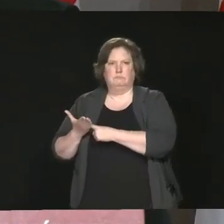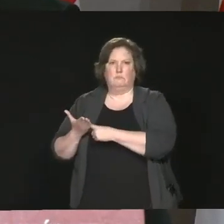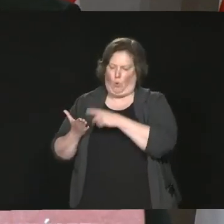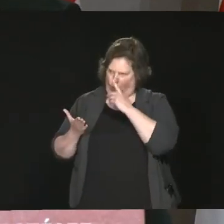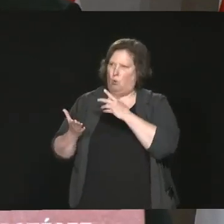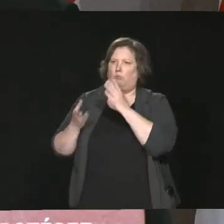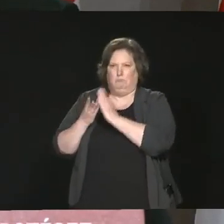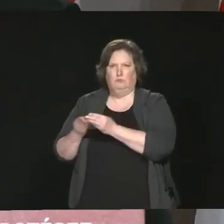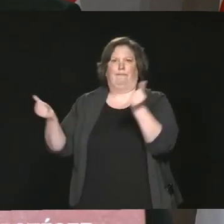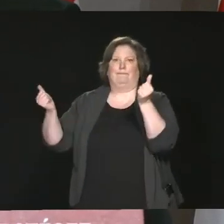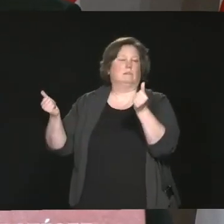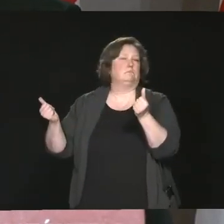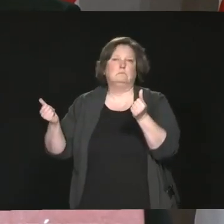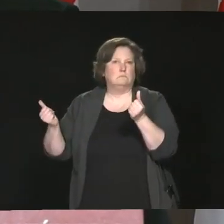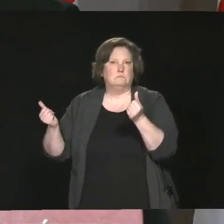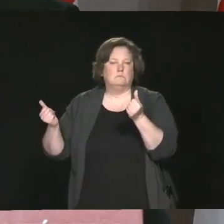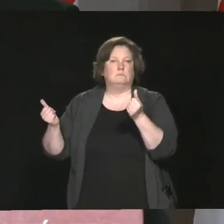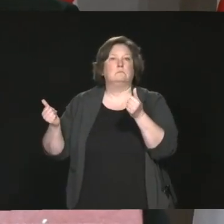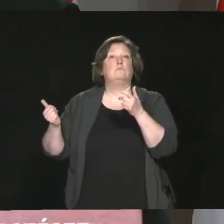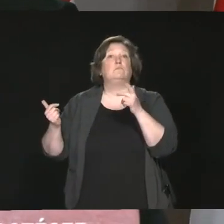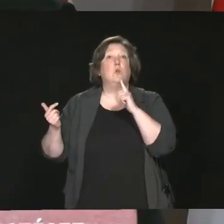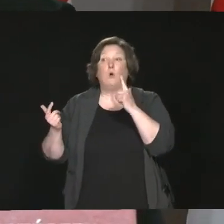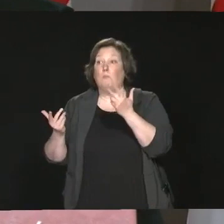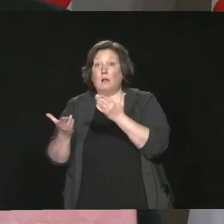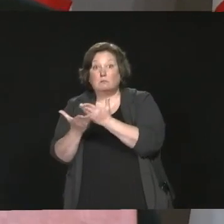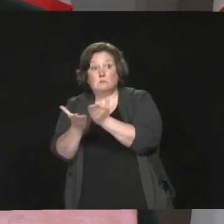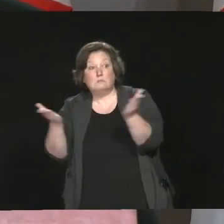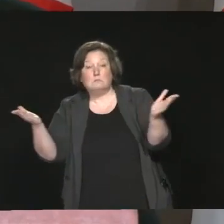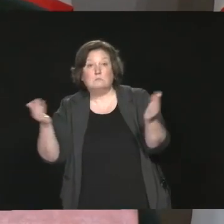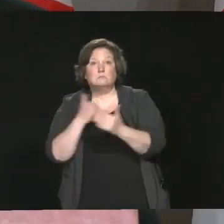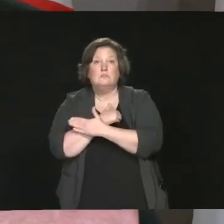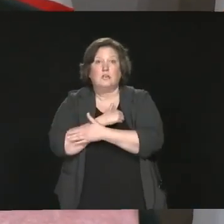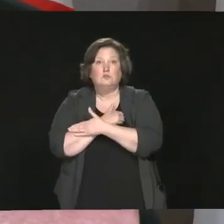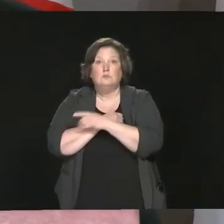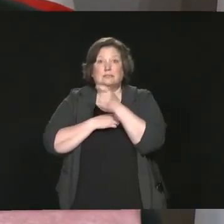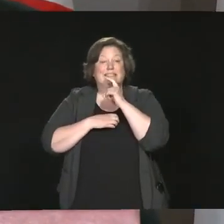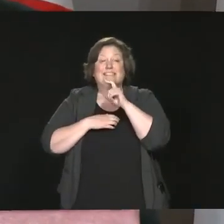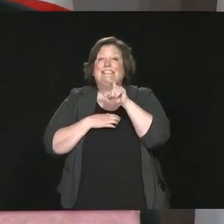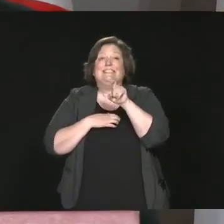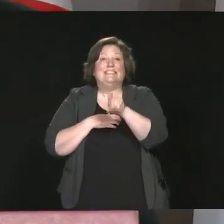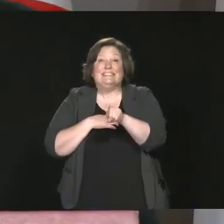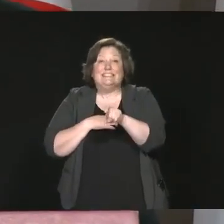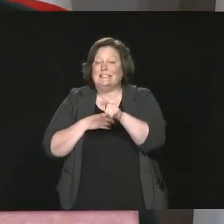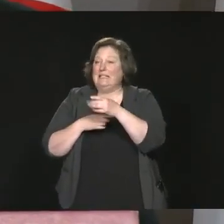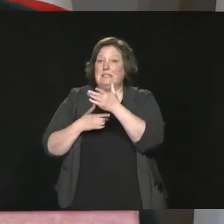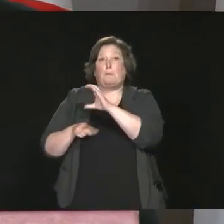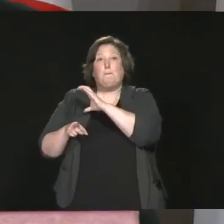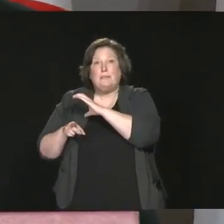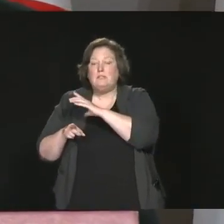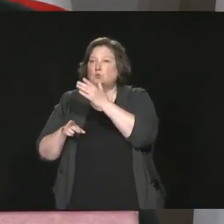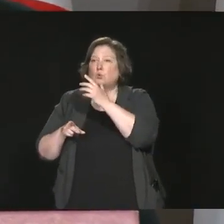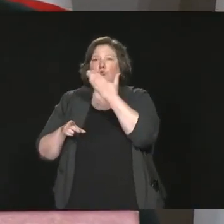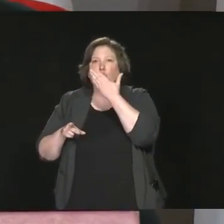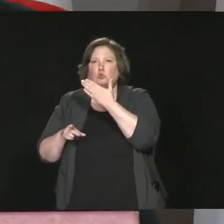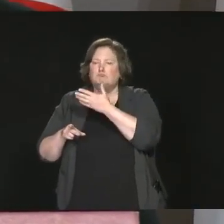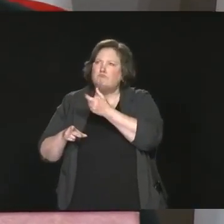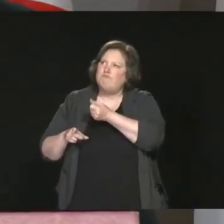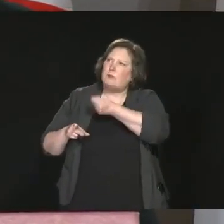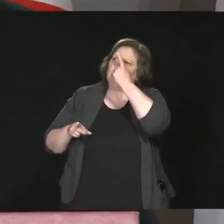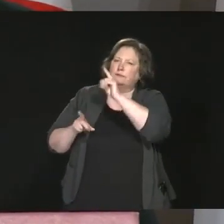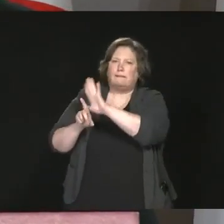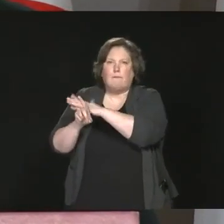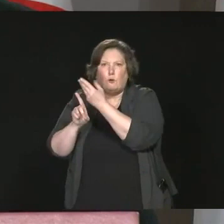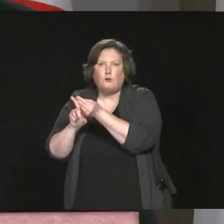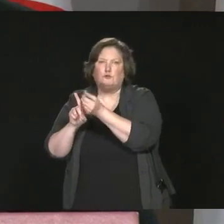deserves professional and culturally competent, accountable policing services. But every part of the country